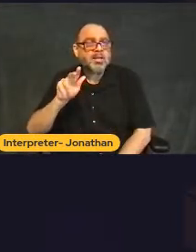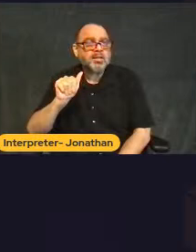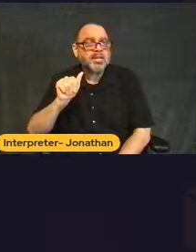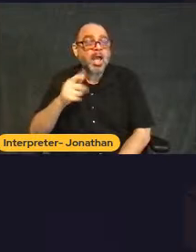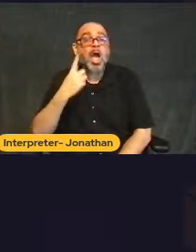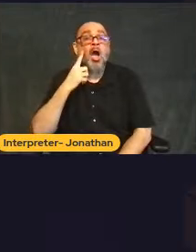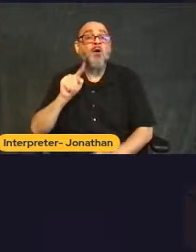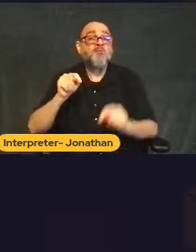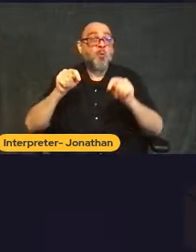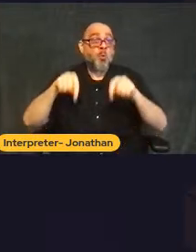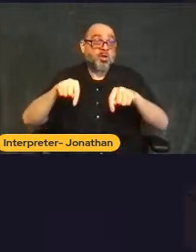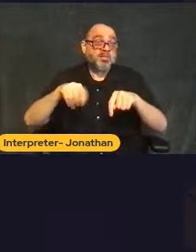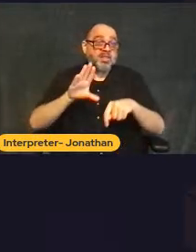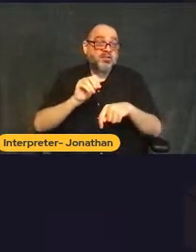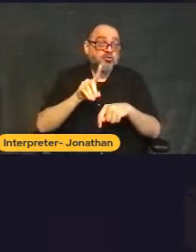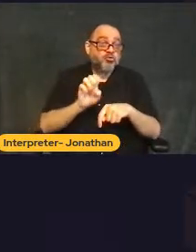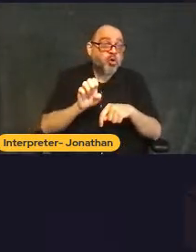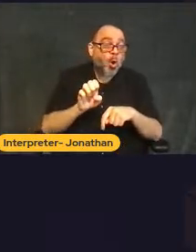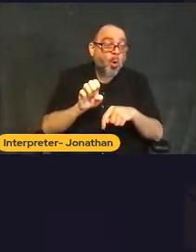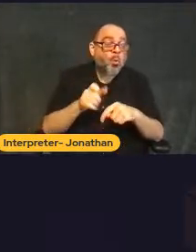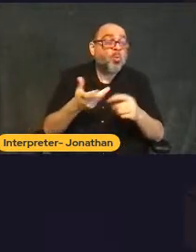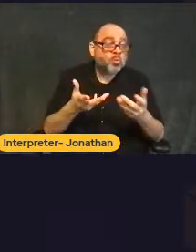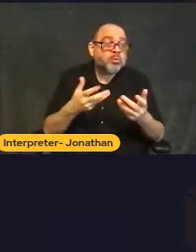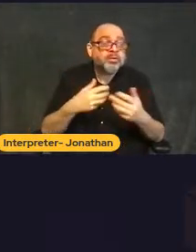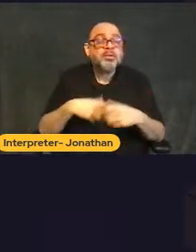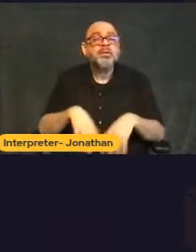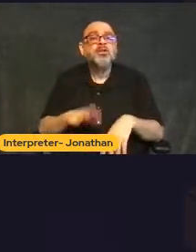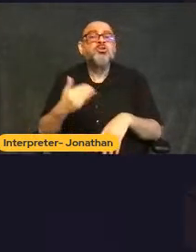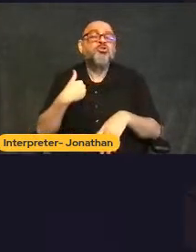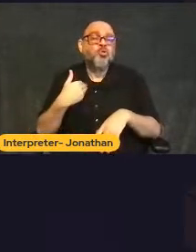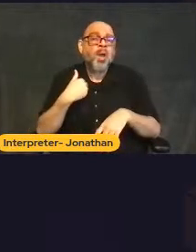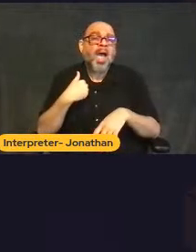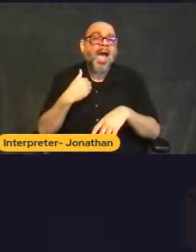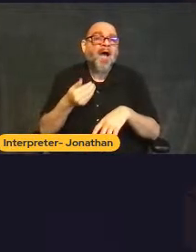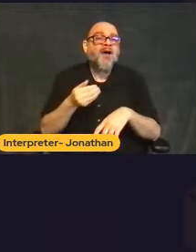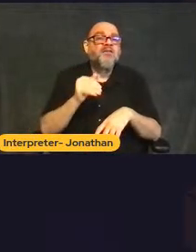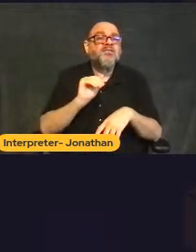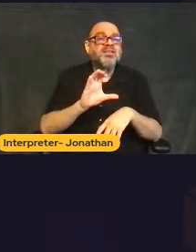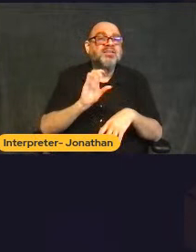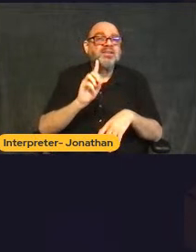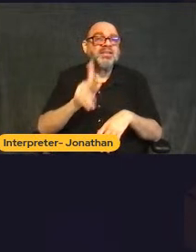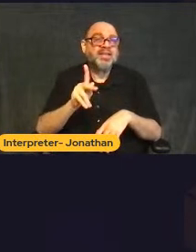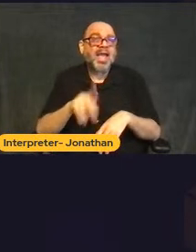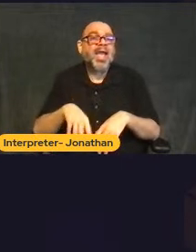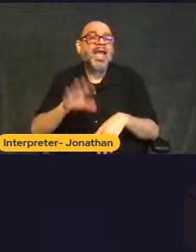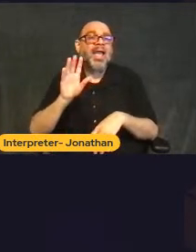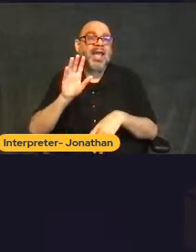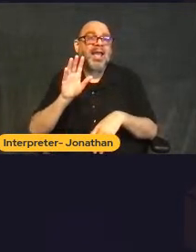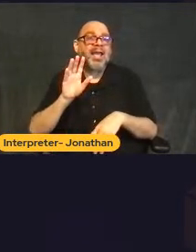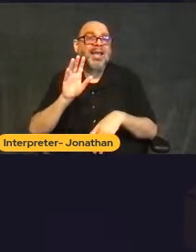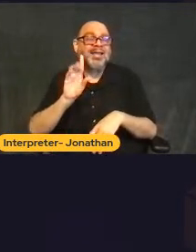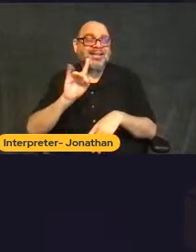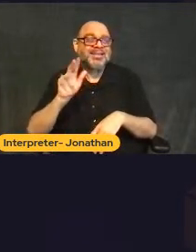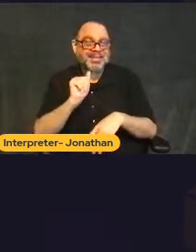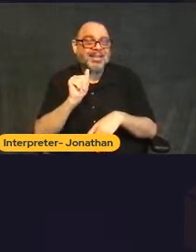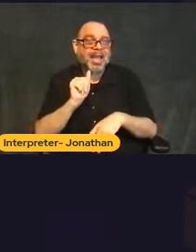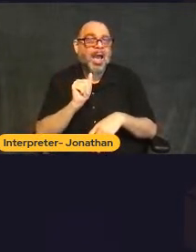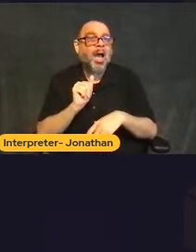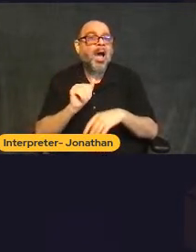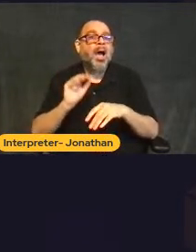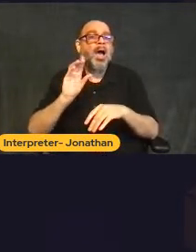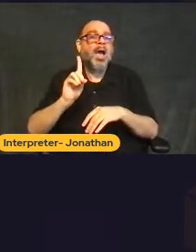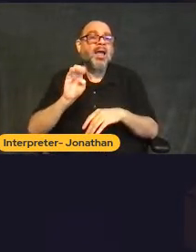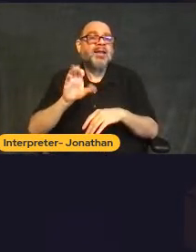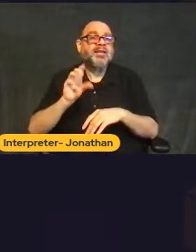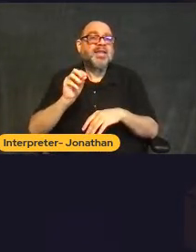purpose, CDK-Dia has those decorators, which you can use with your CDK constructs. So the idea here